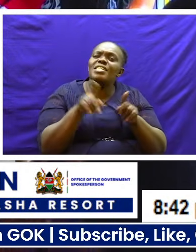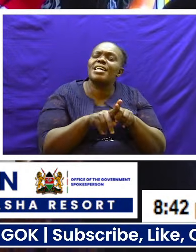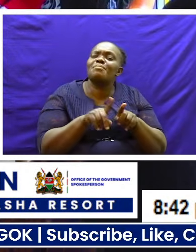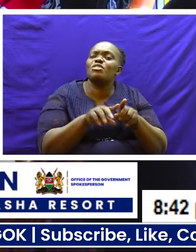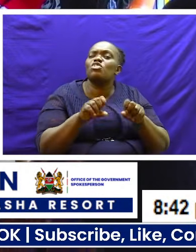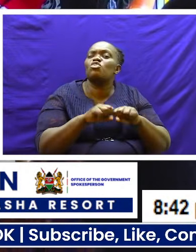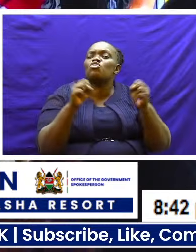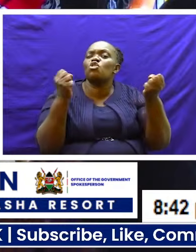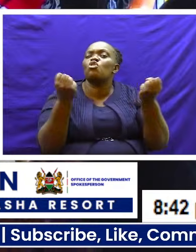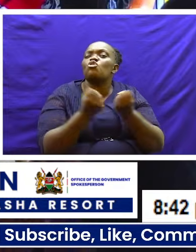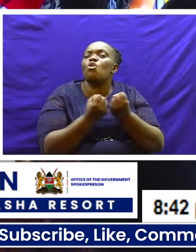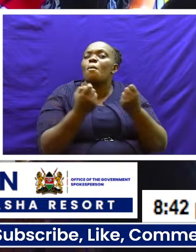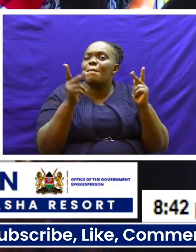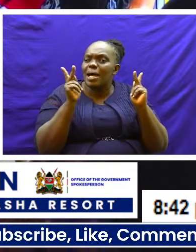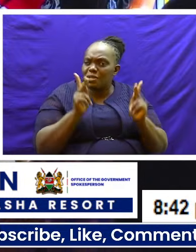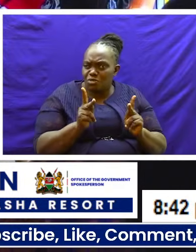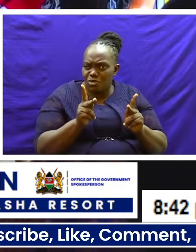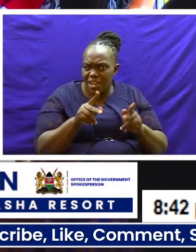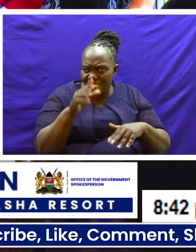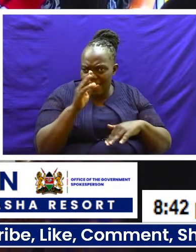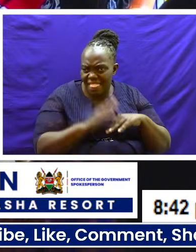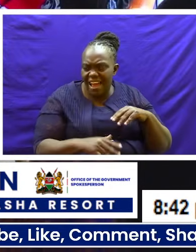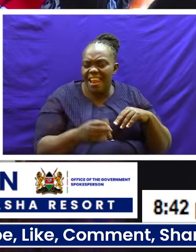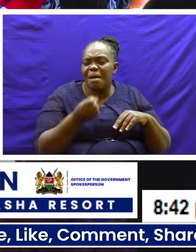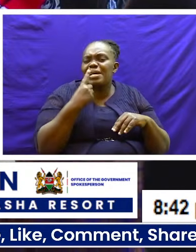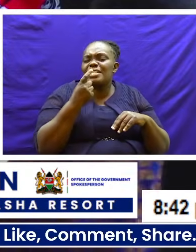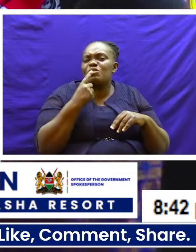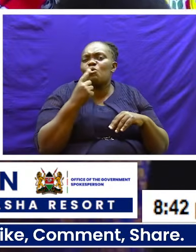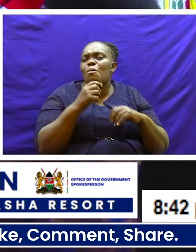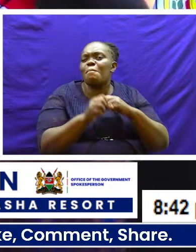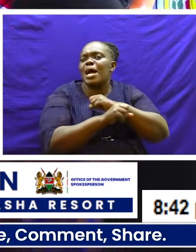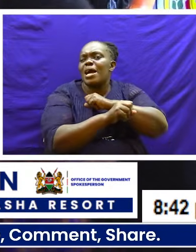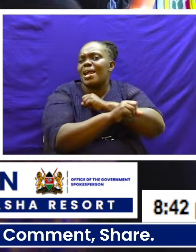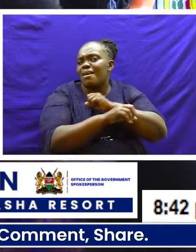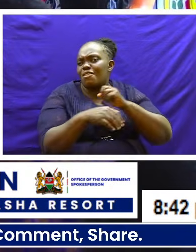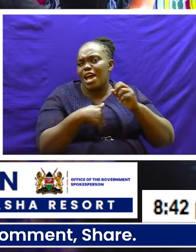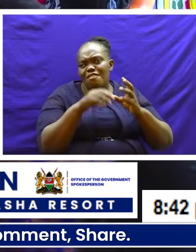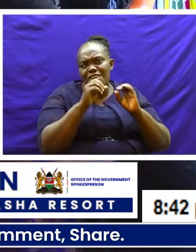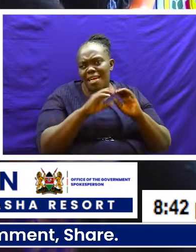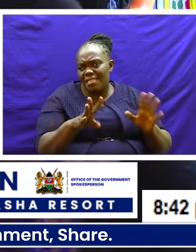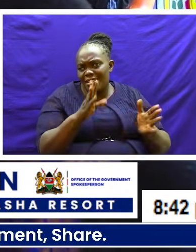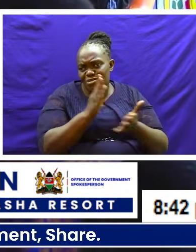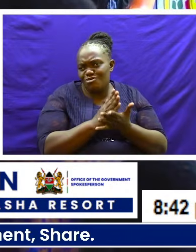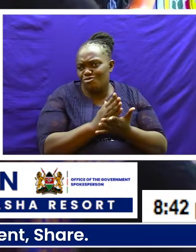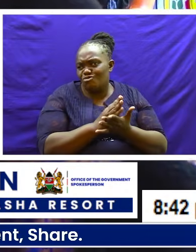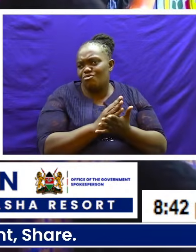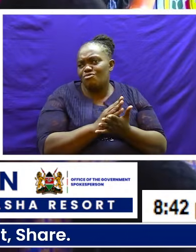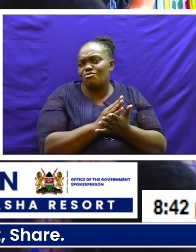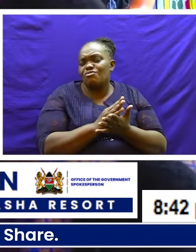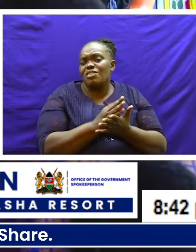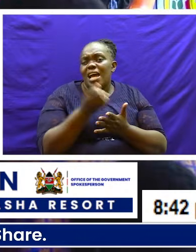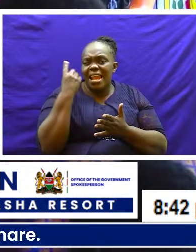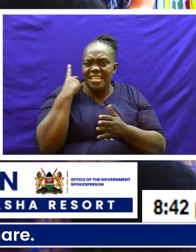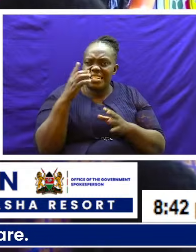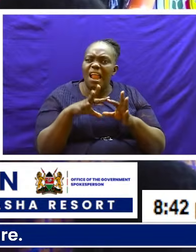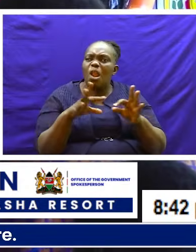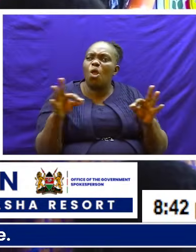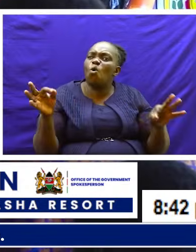social scientist yes. than a medical person, it took some time. So with